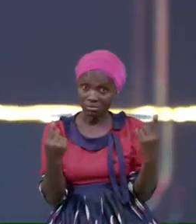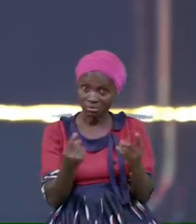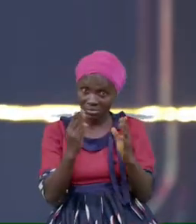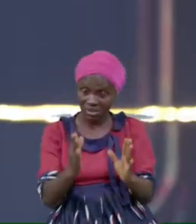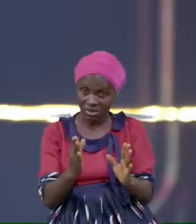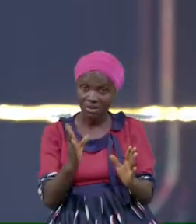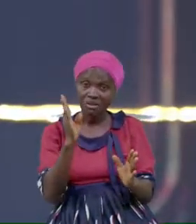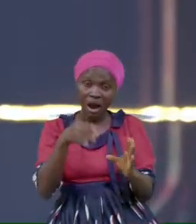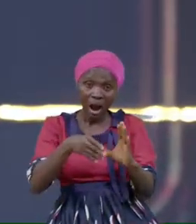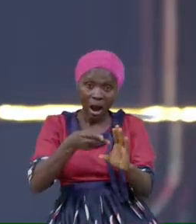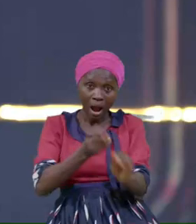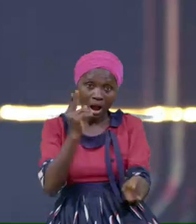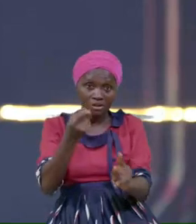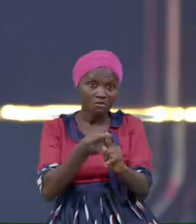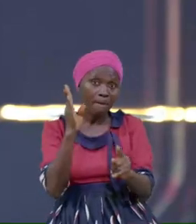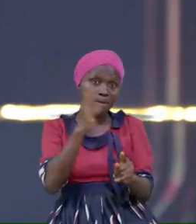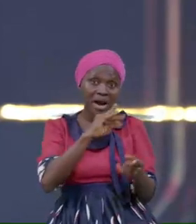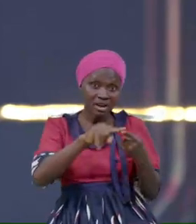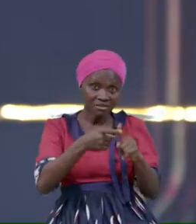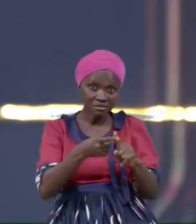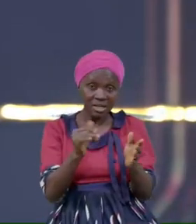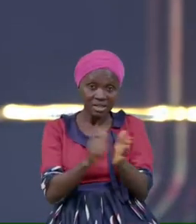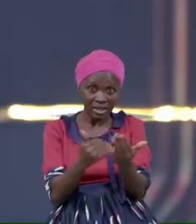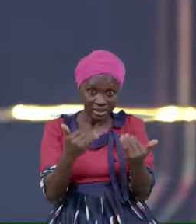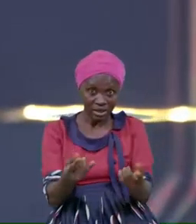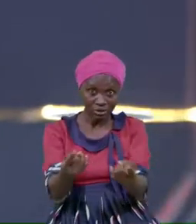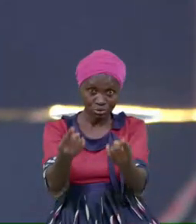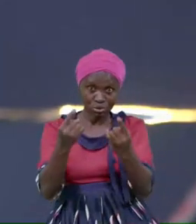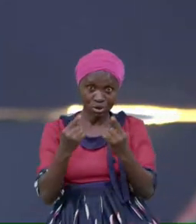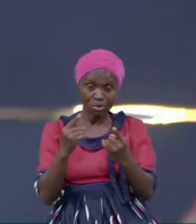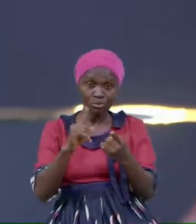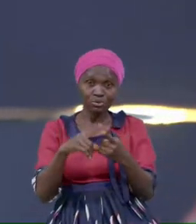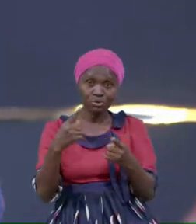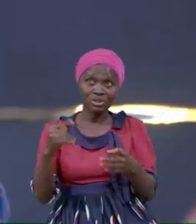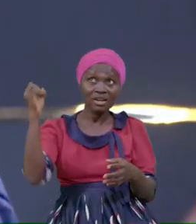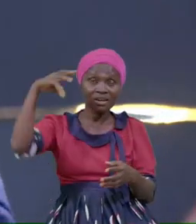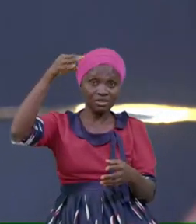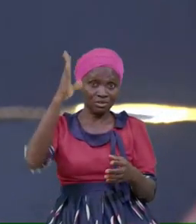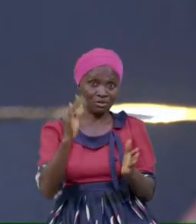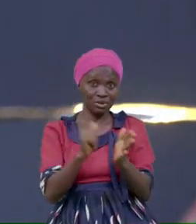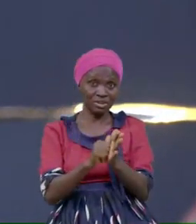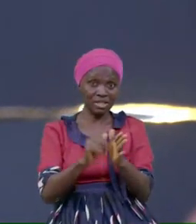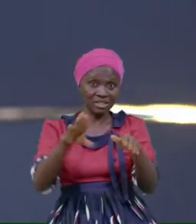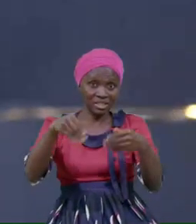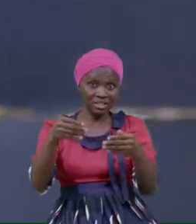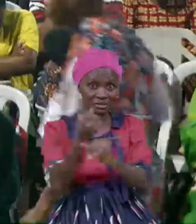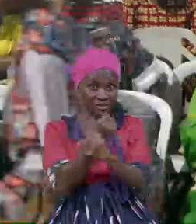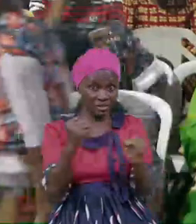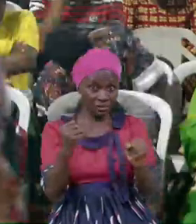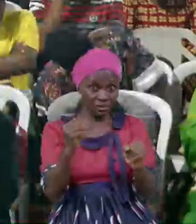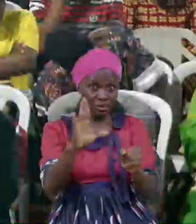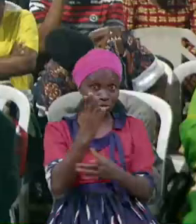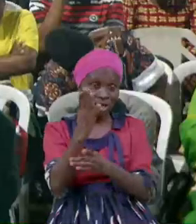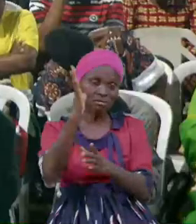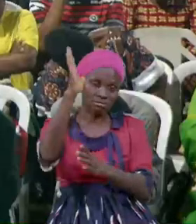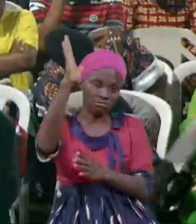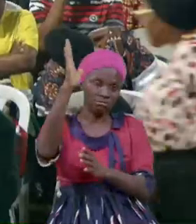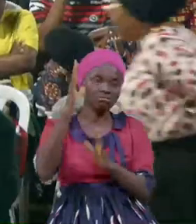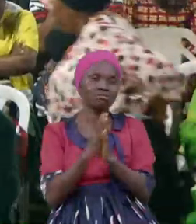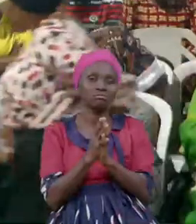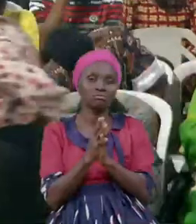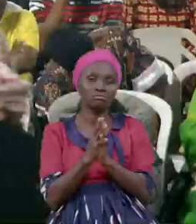fold. You come into the grace of God that brings salvation. Raise up that hand. Raise up that hand. God bless you. God bless you